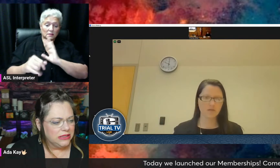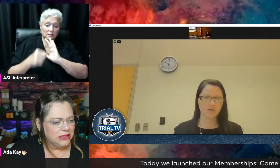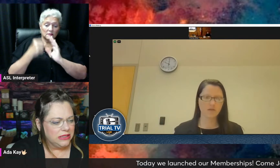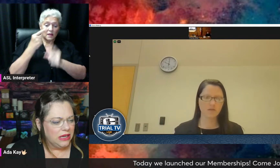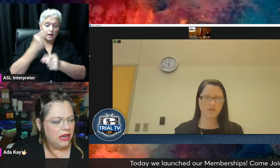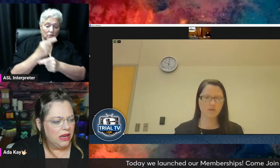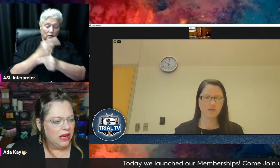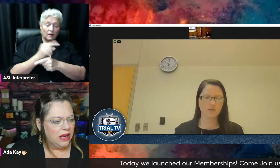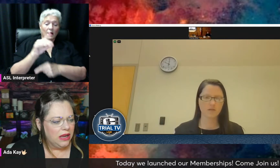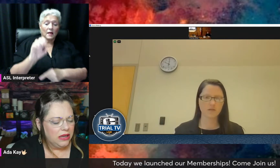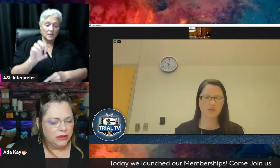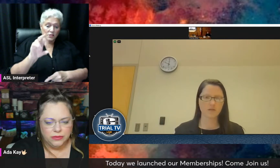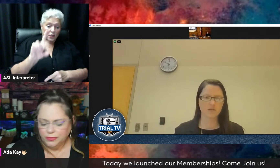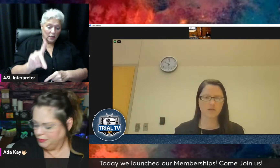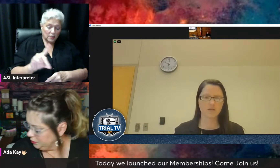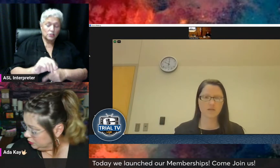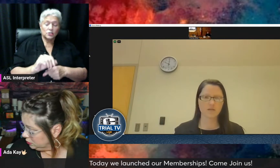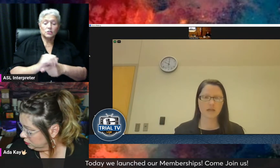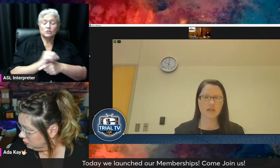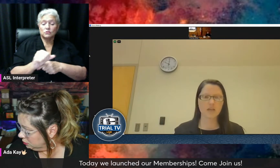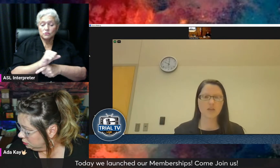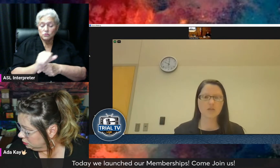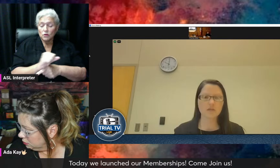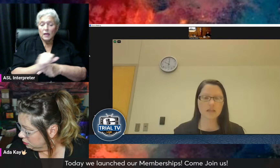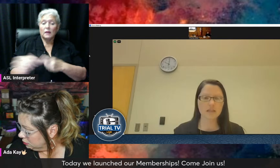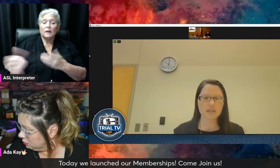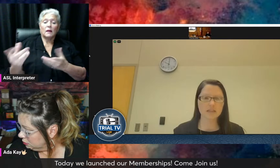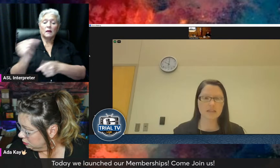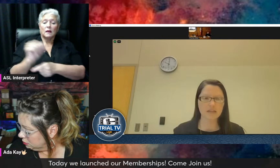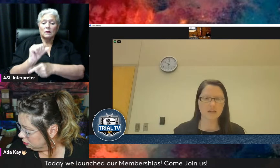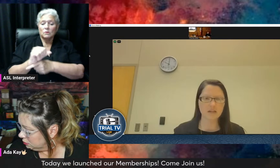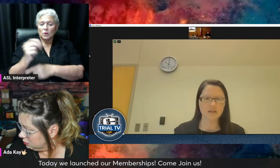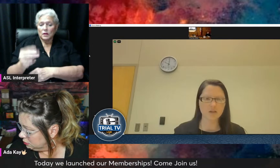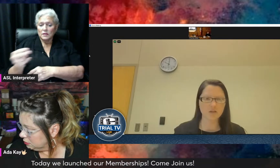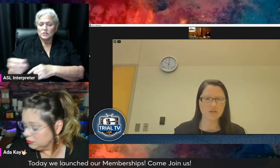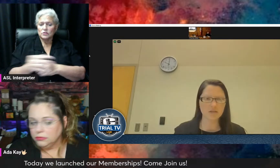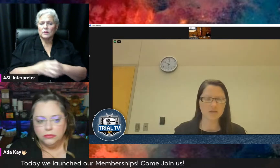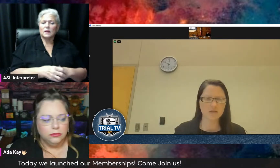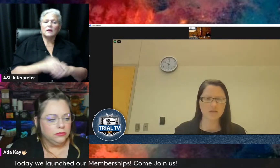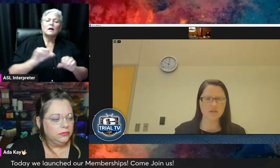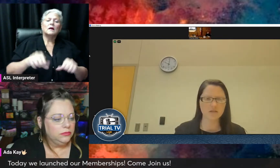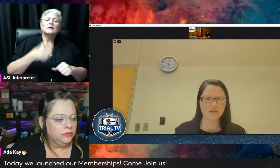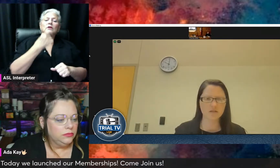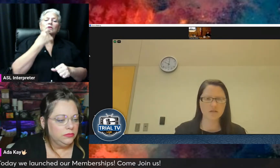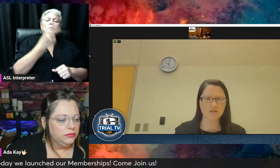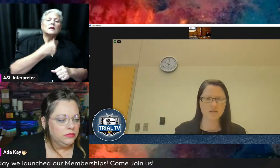training, qualifications, and work history? Can you tell me the date on that document?